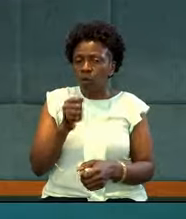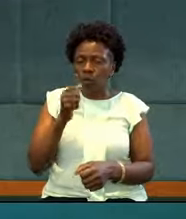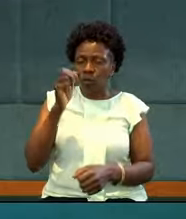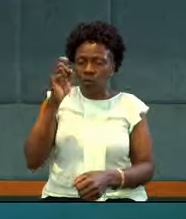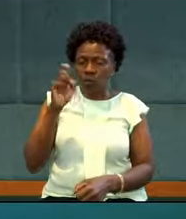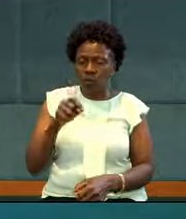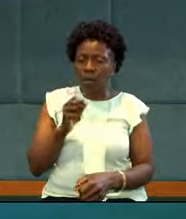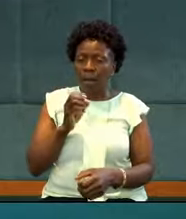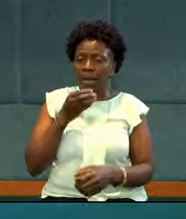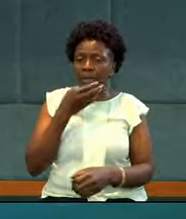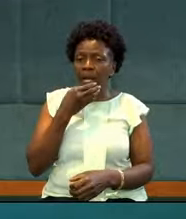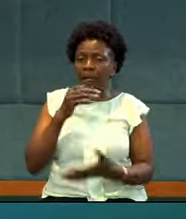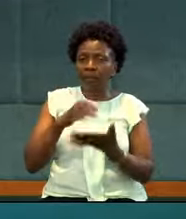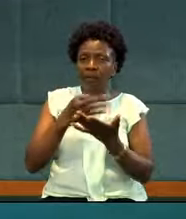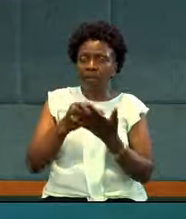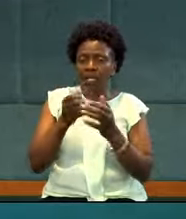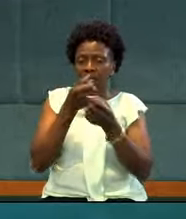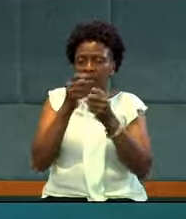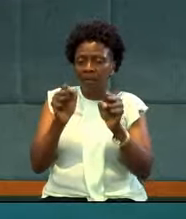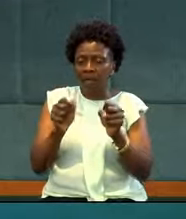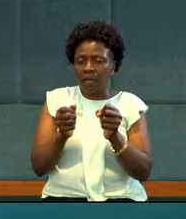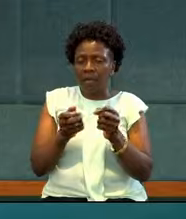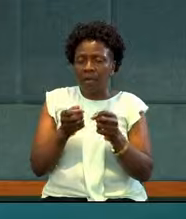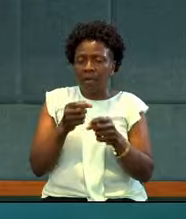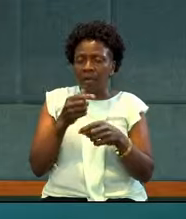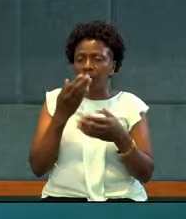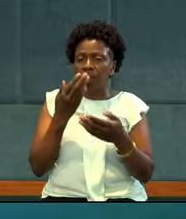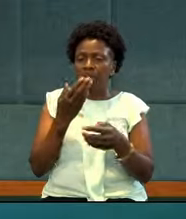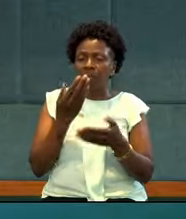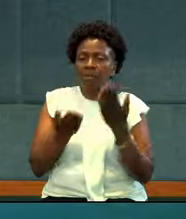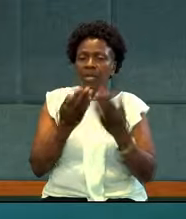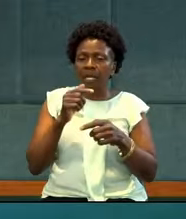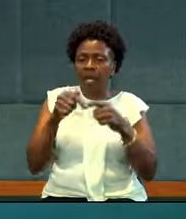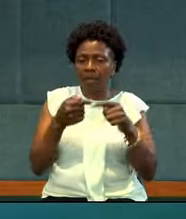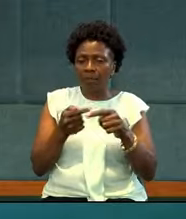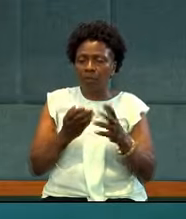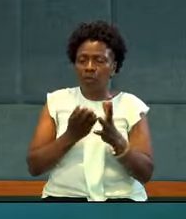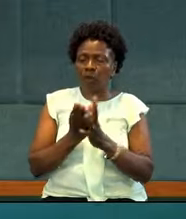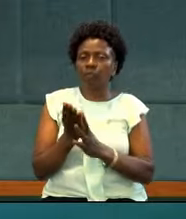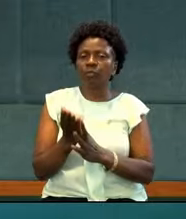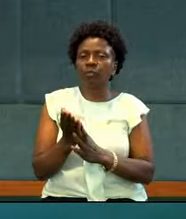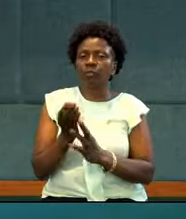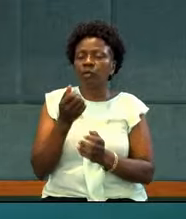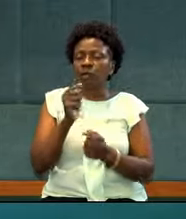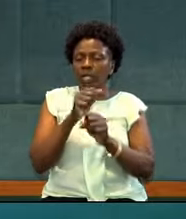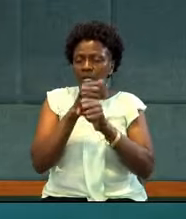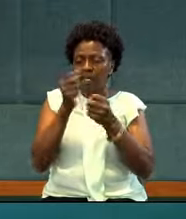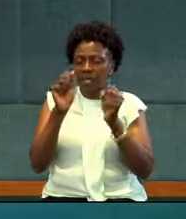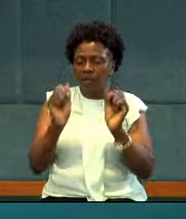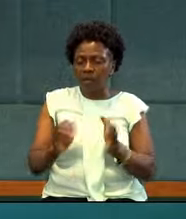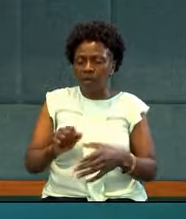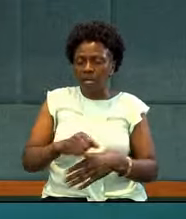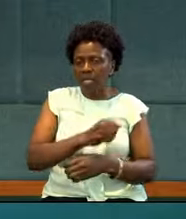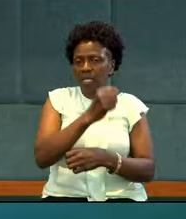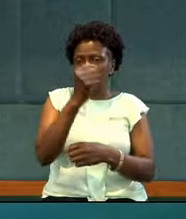the Savior will come through this one. So that the Savior will be able to raise him